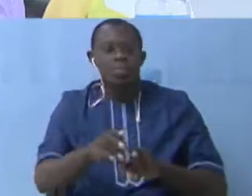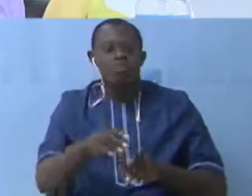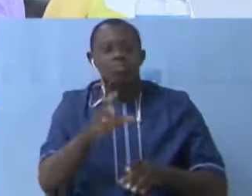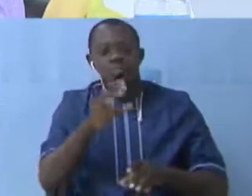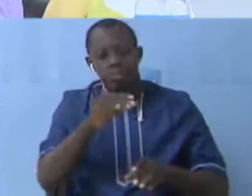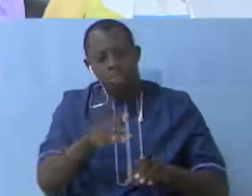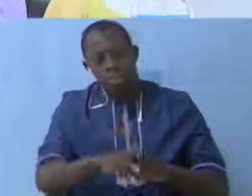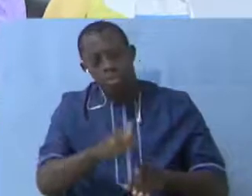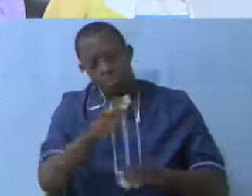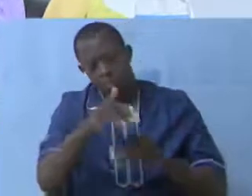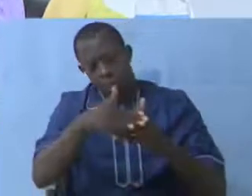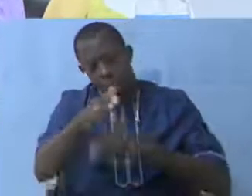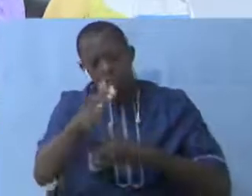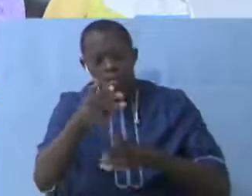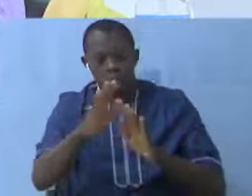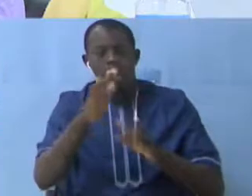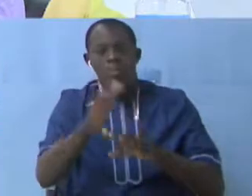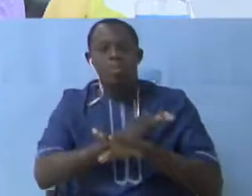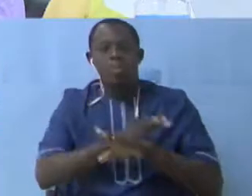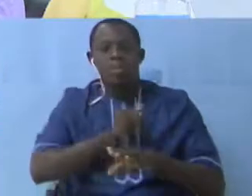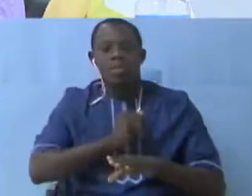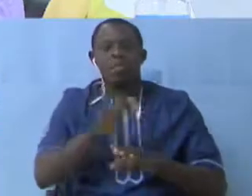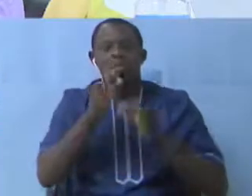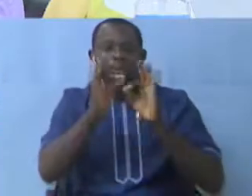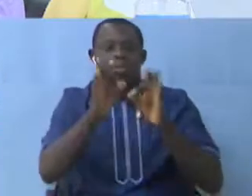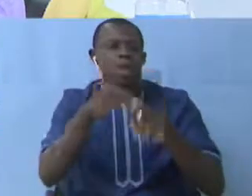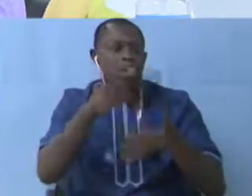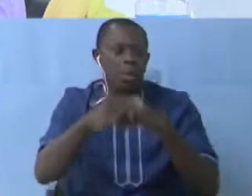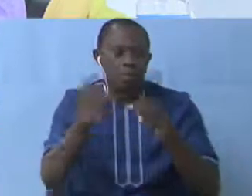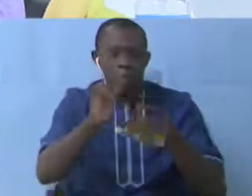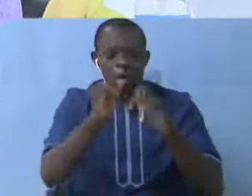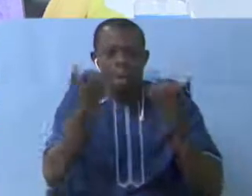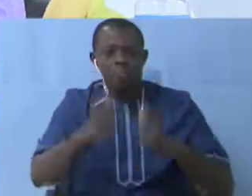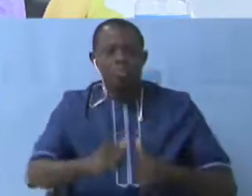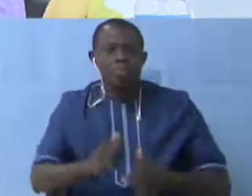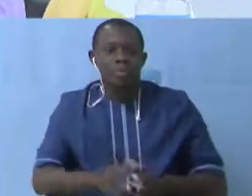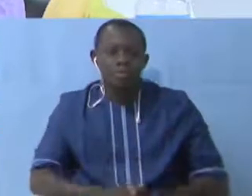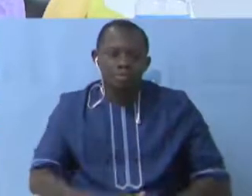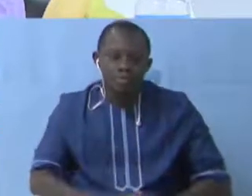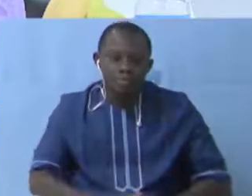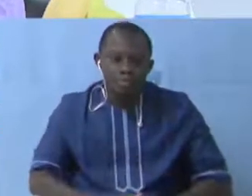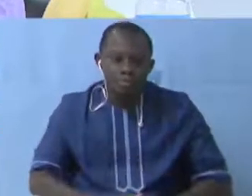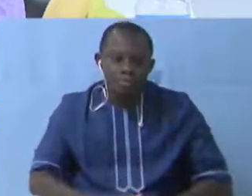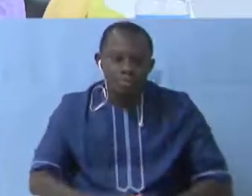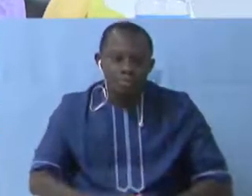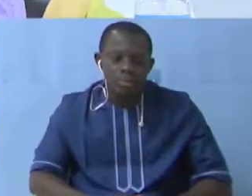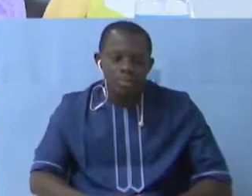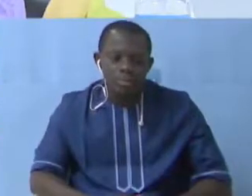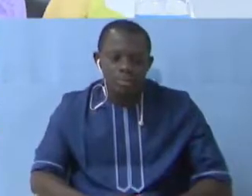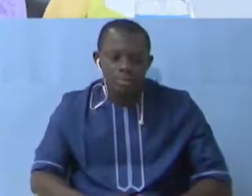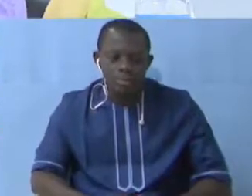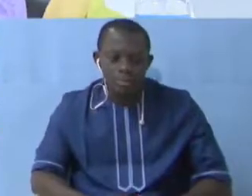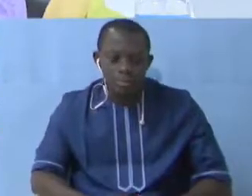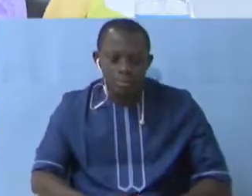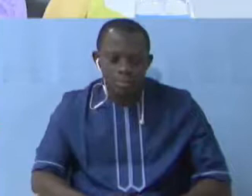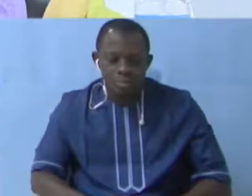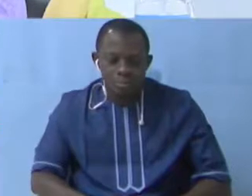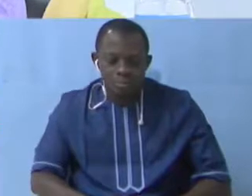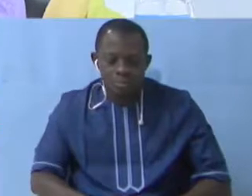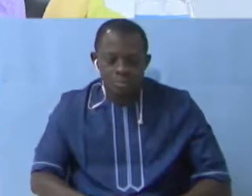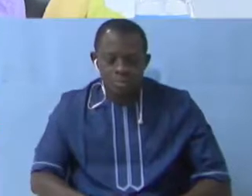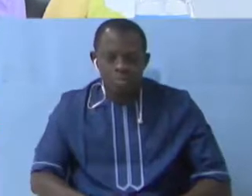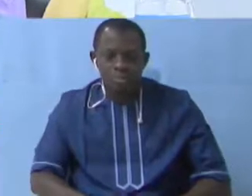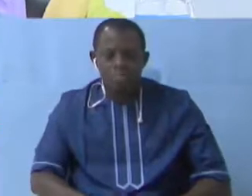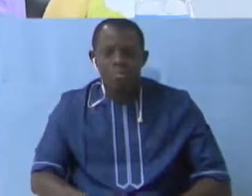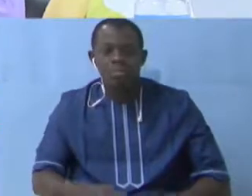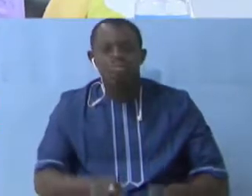can. Yeah, but after we say we don't know, they might cut your telecommunication. You never know. So I think it's your chance just to speak to the world now.